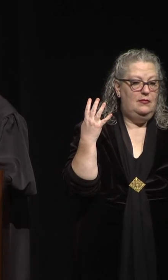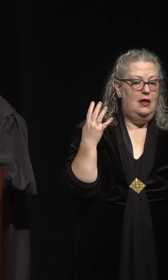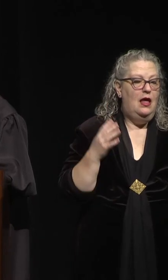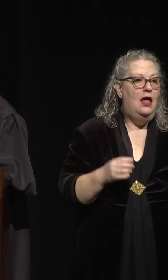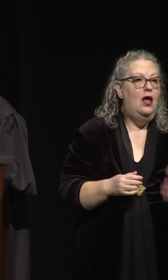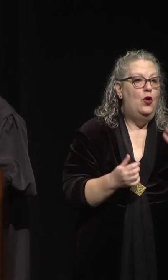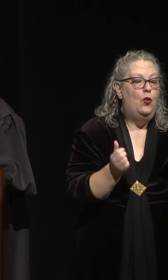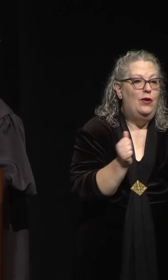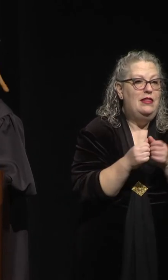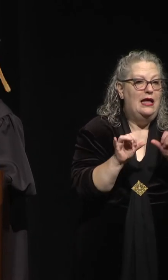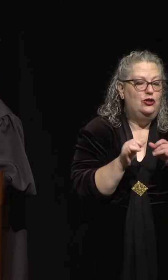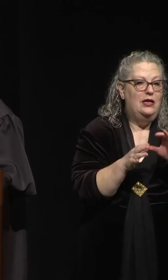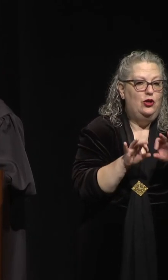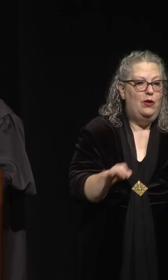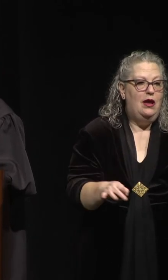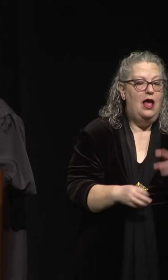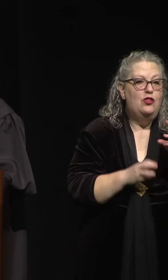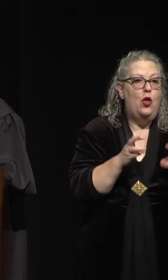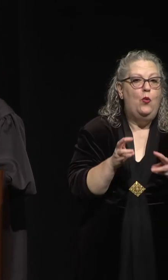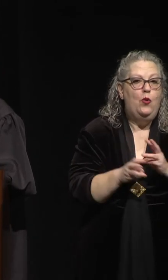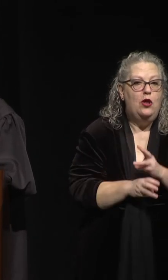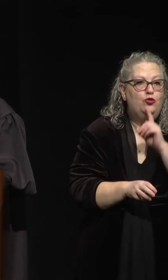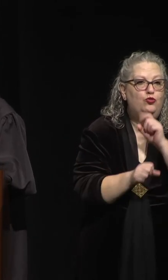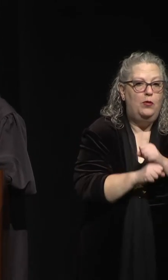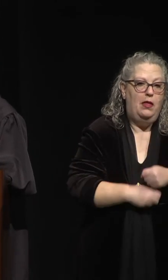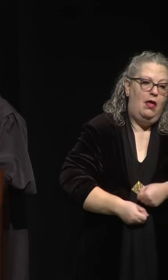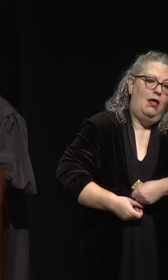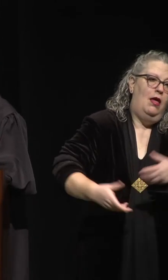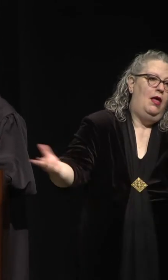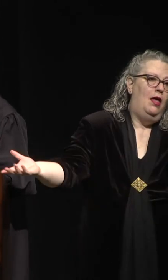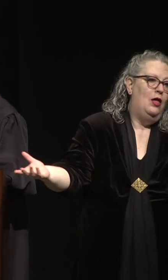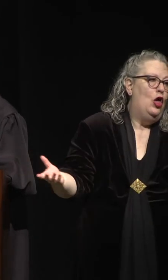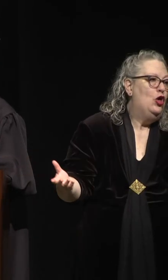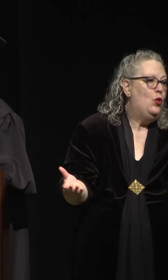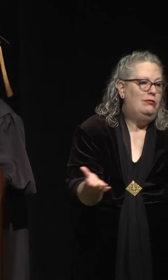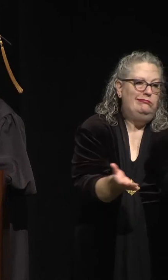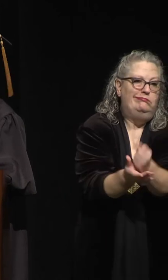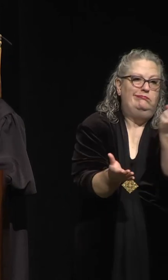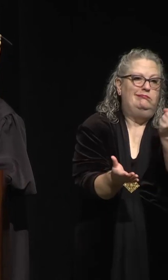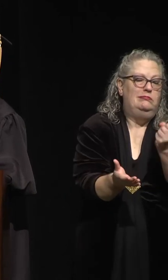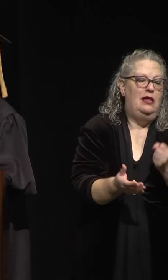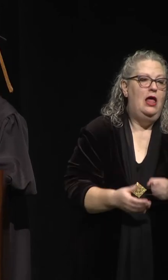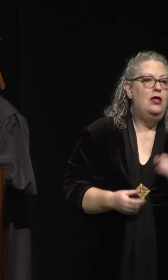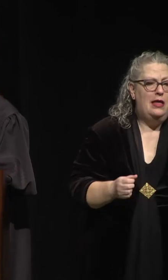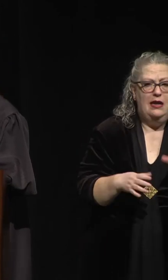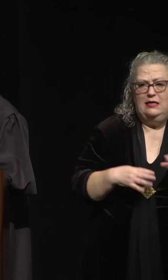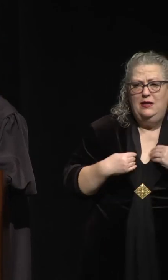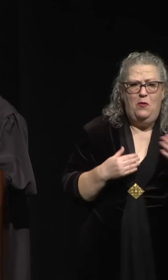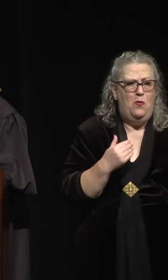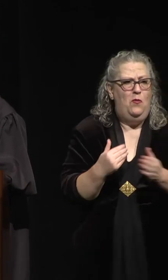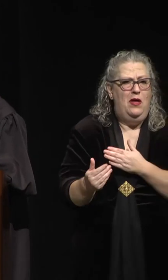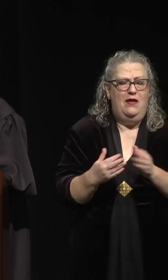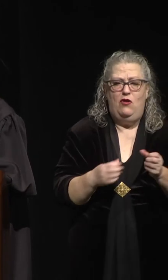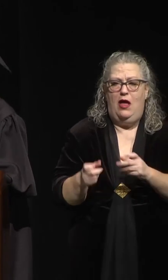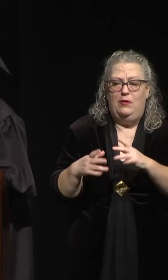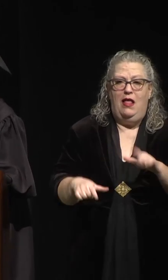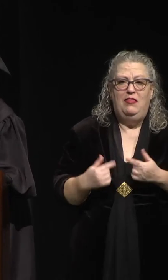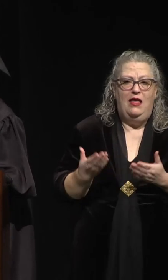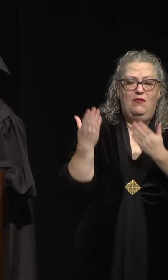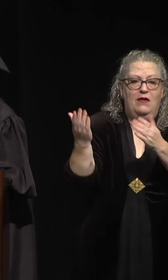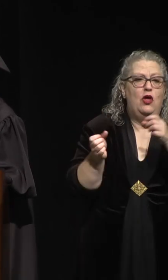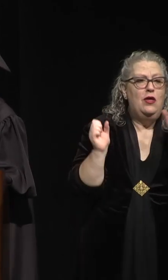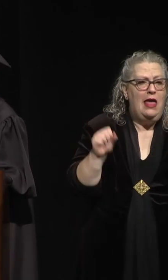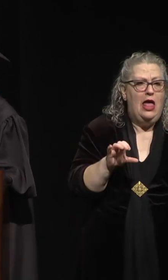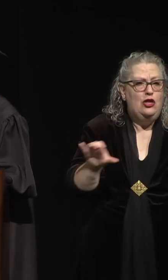With an engineering degree, the world is your oyster. You can take on a range of opportunities that life has to offer. You can